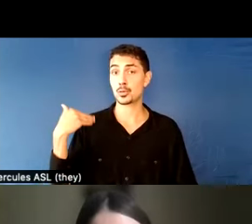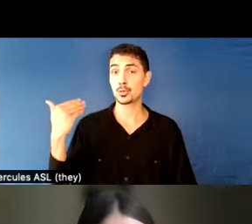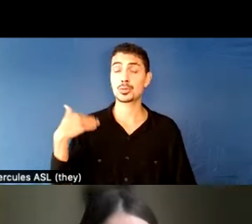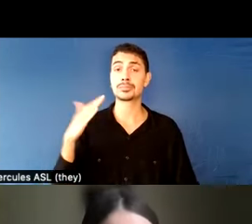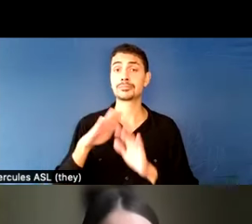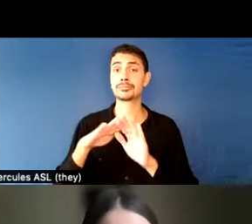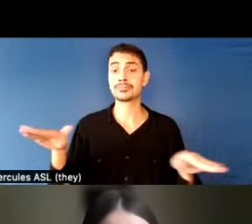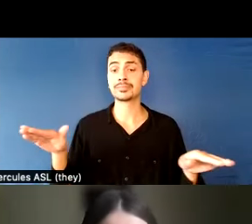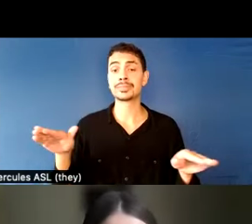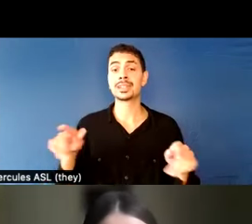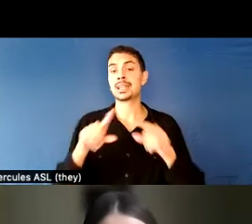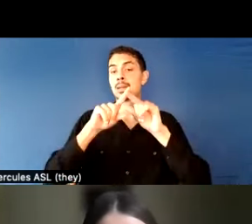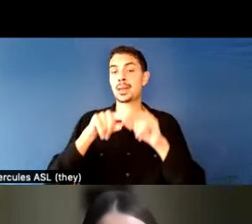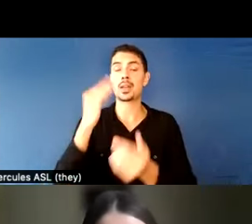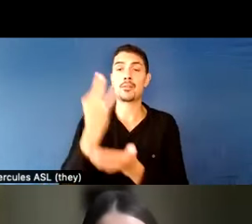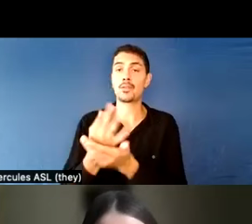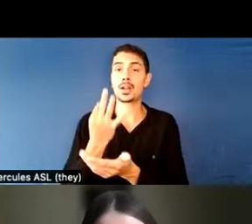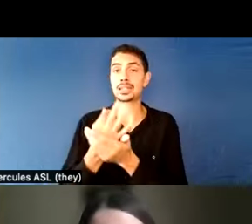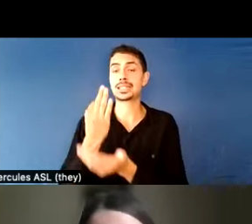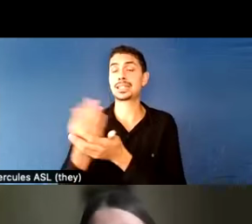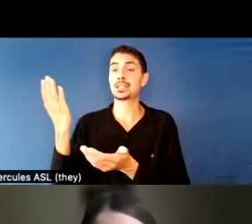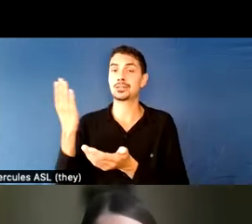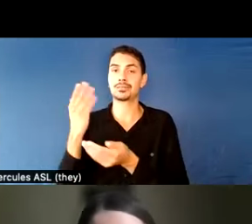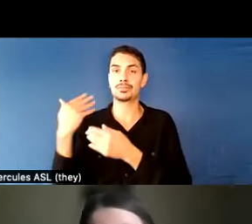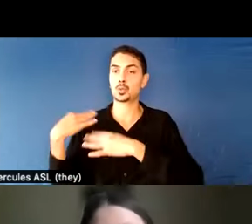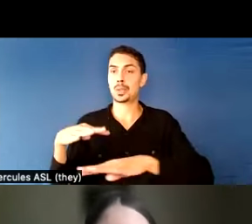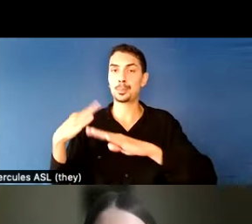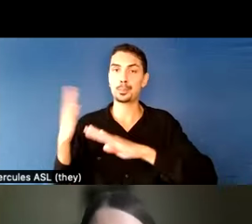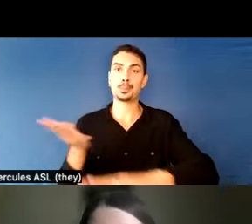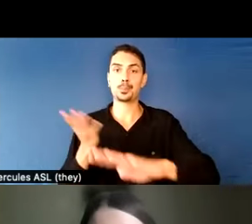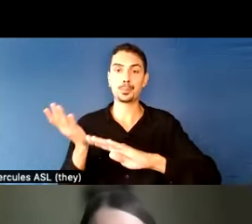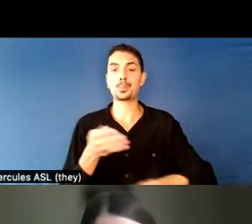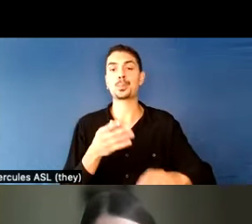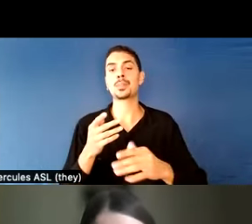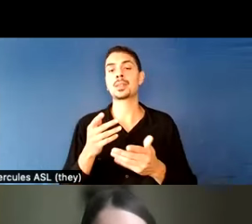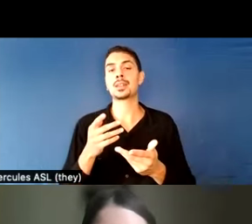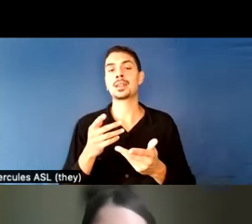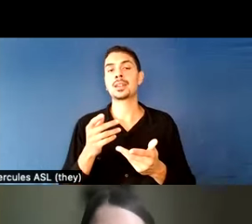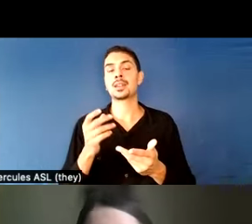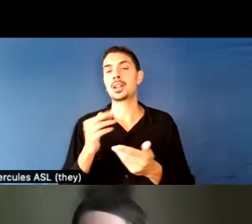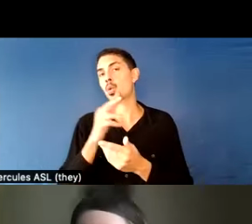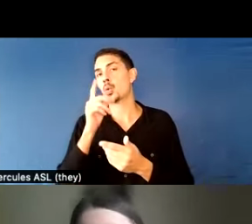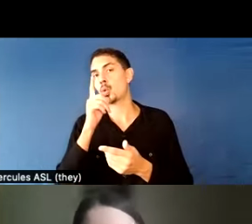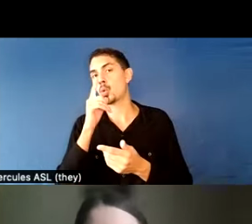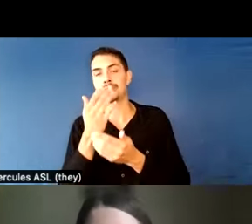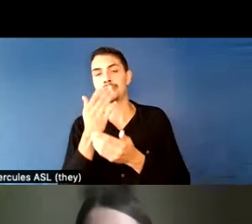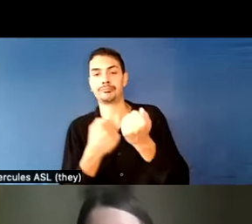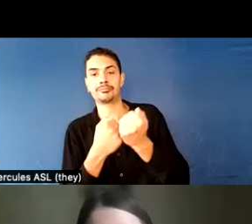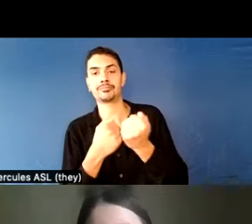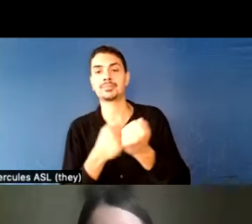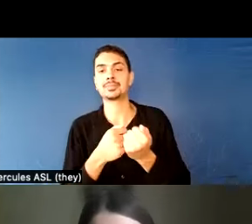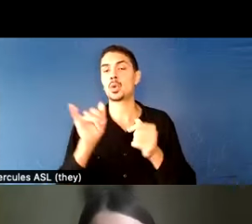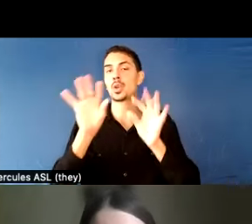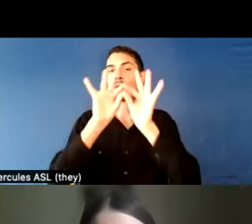and frameworks, some SARTs, they may only deal with people who are older than 18 or older than 12, 13,